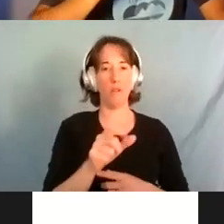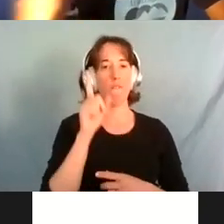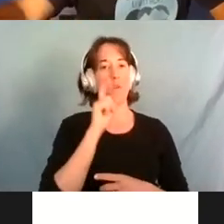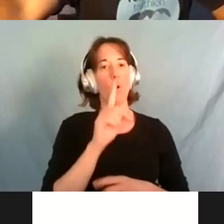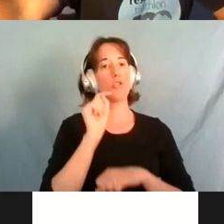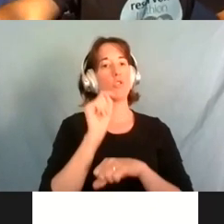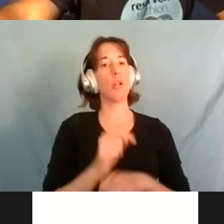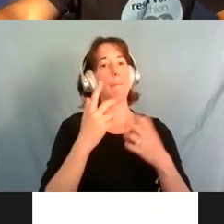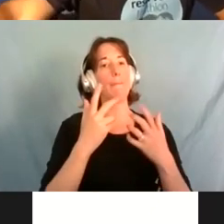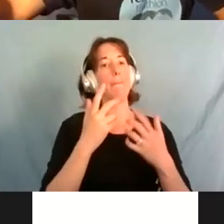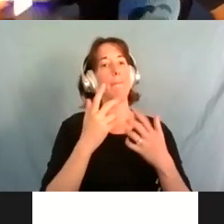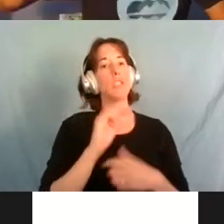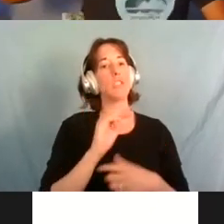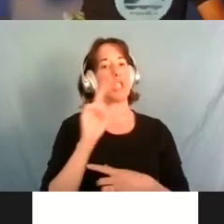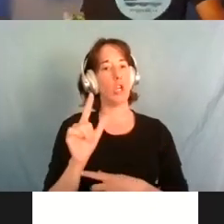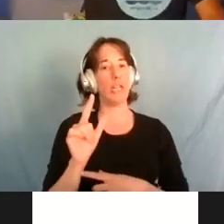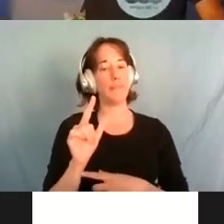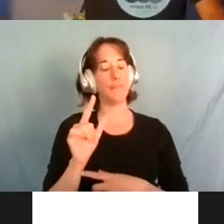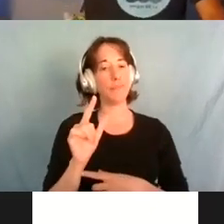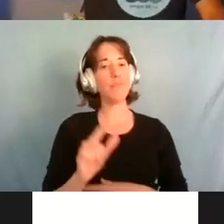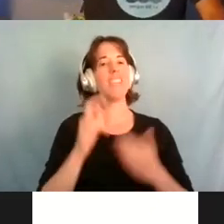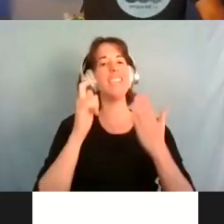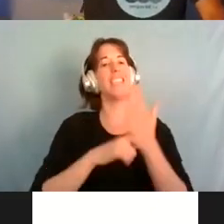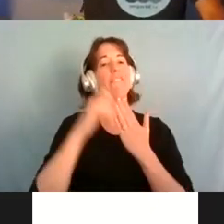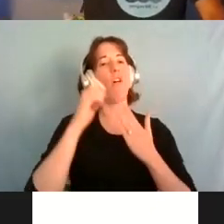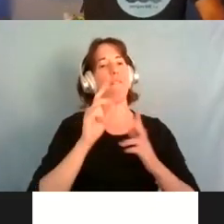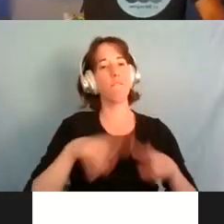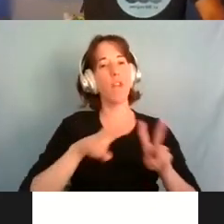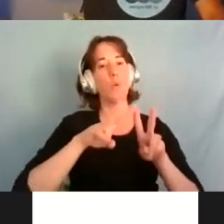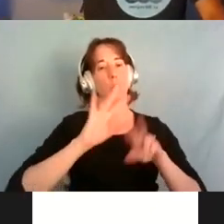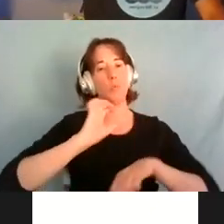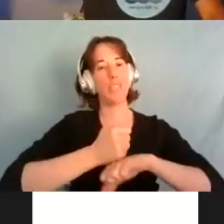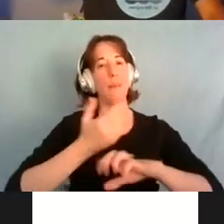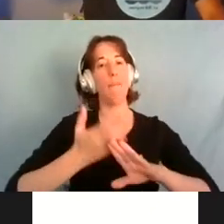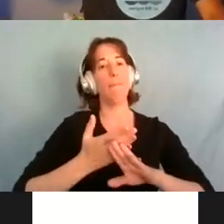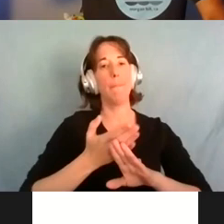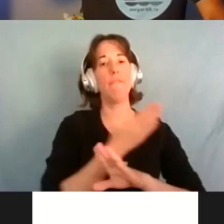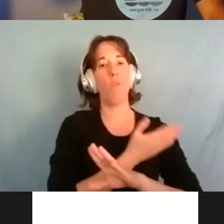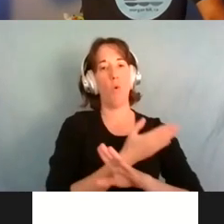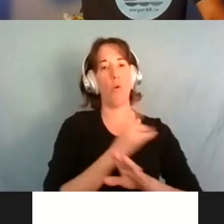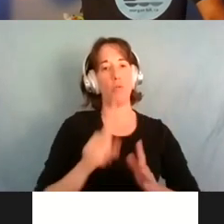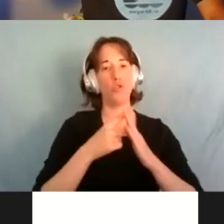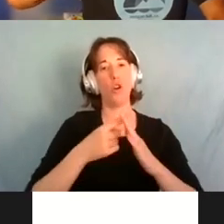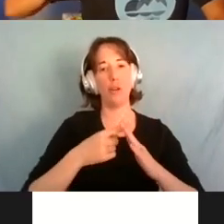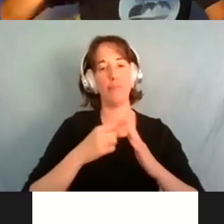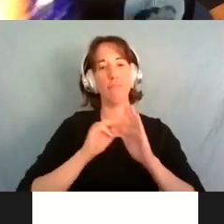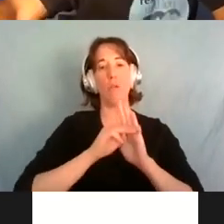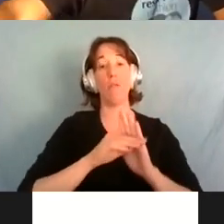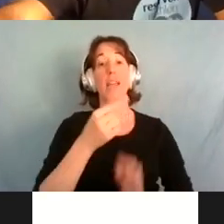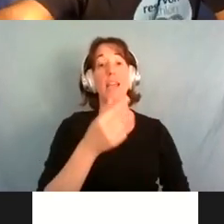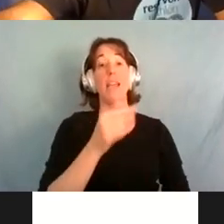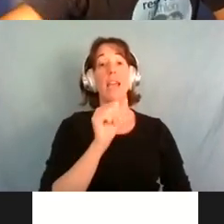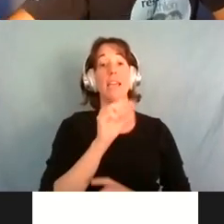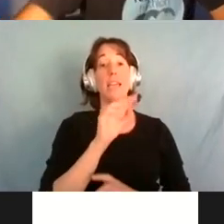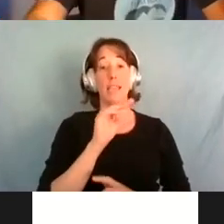model. Gamma refers to the discount factor, which means you kind of